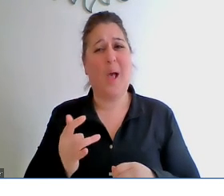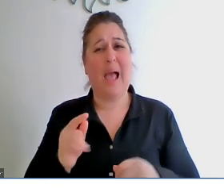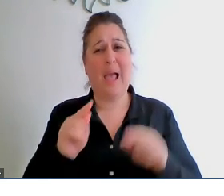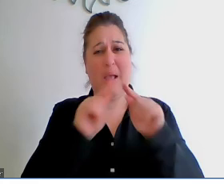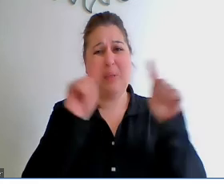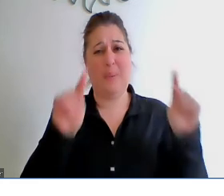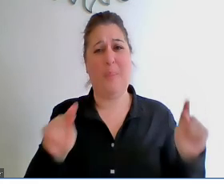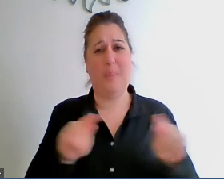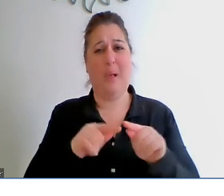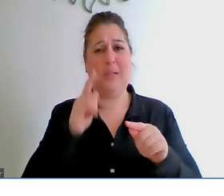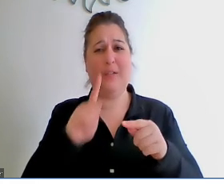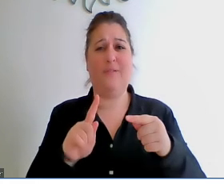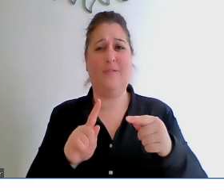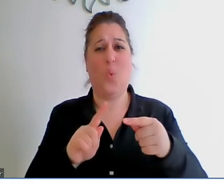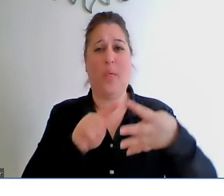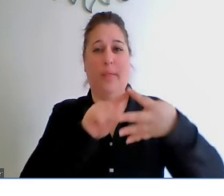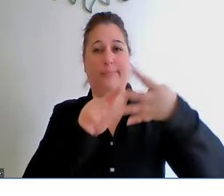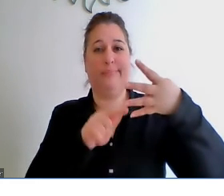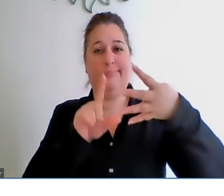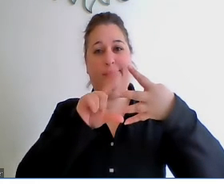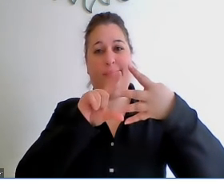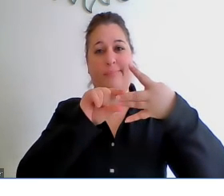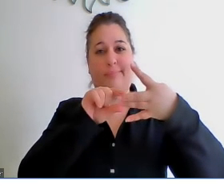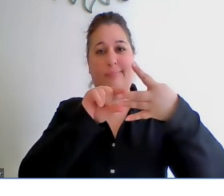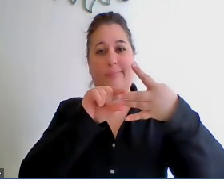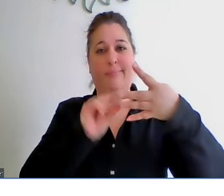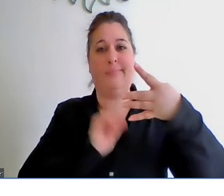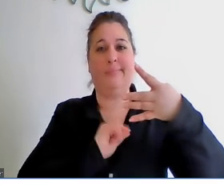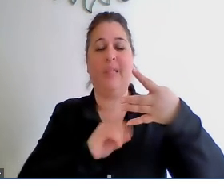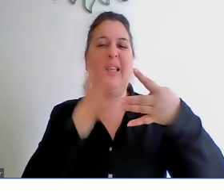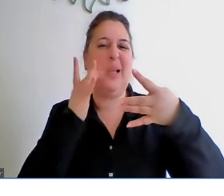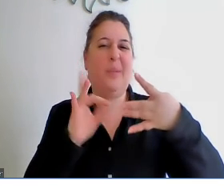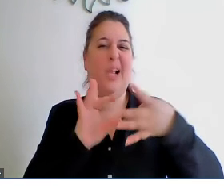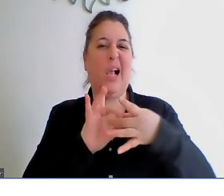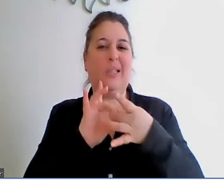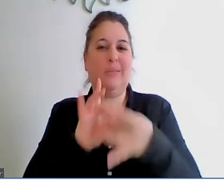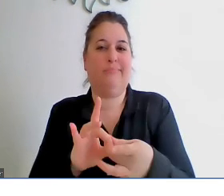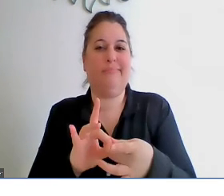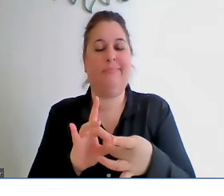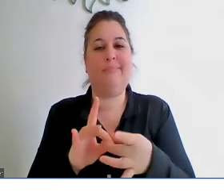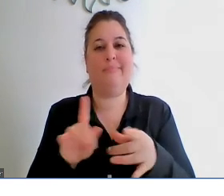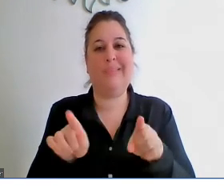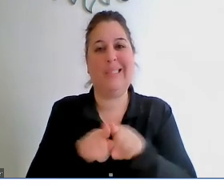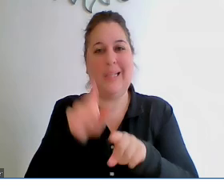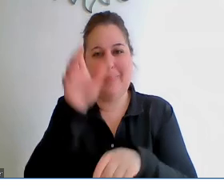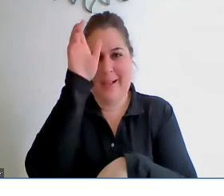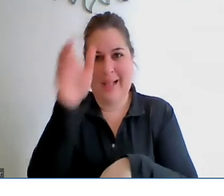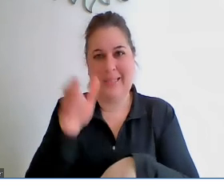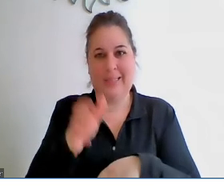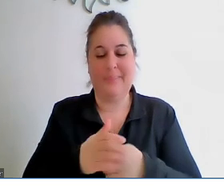refers to the same type of problem, like this.